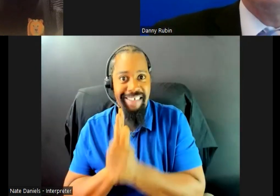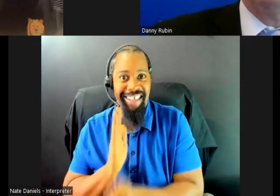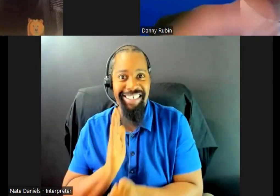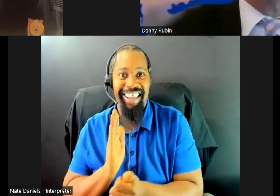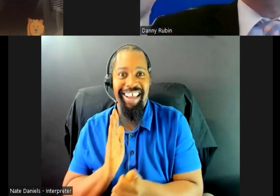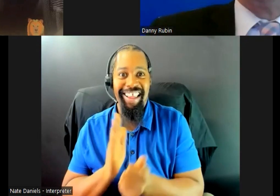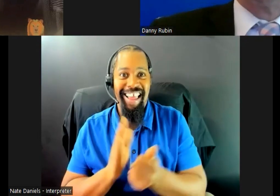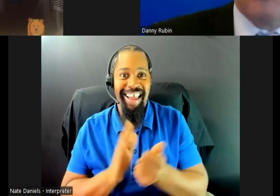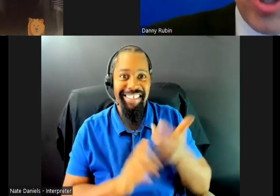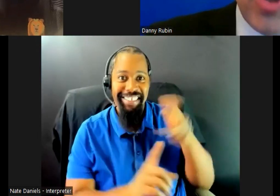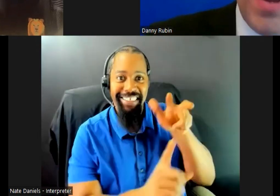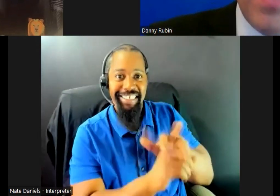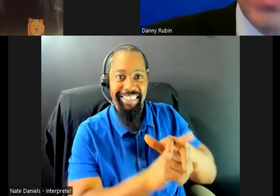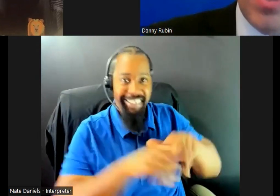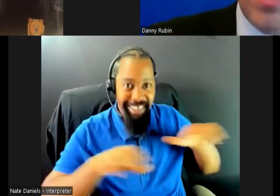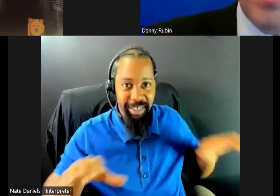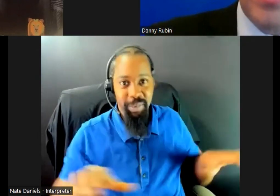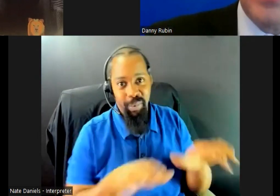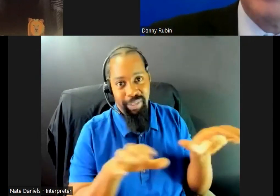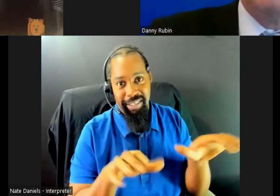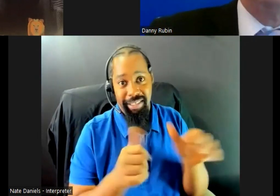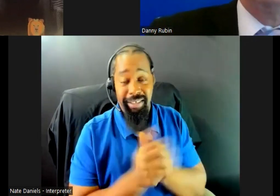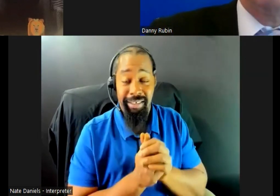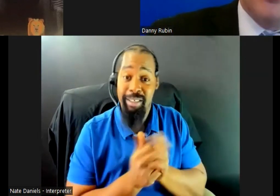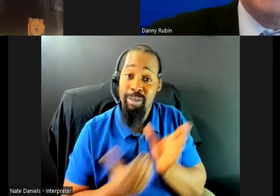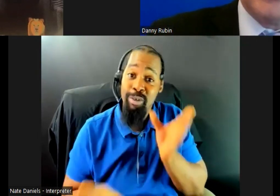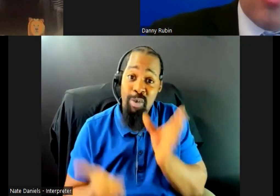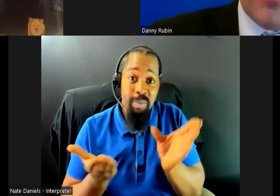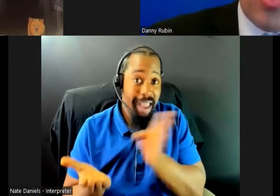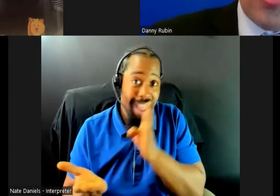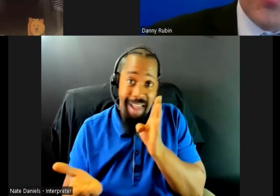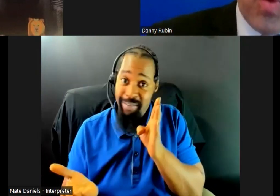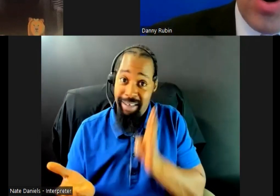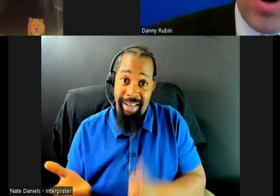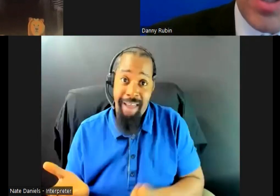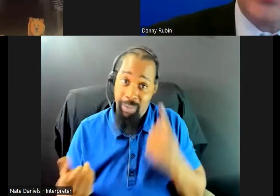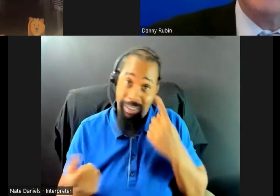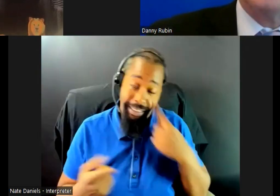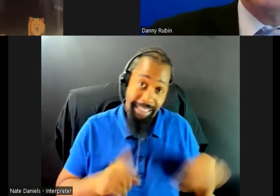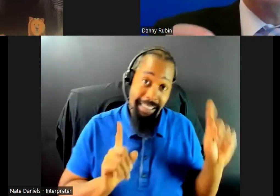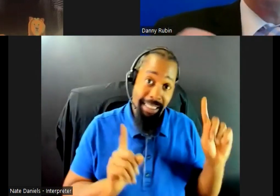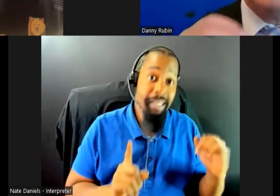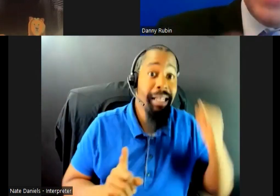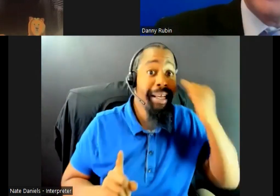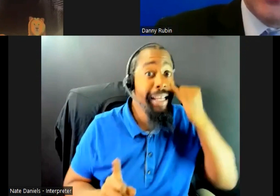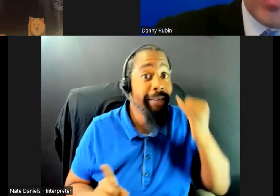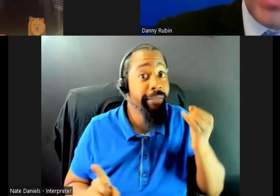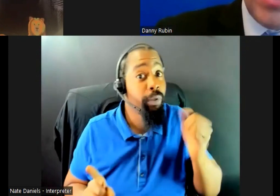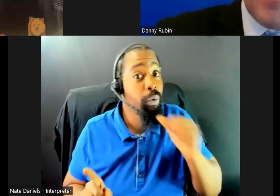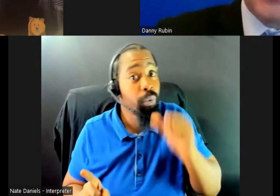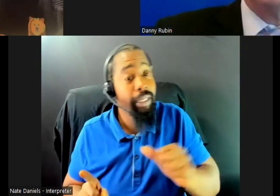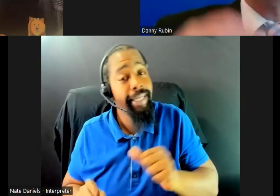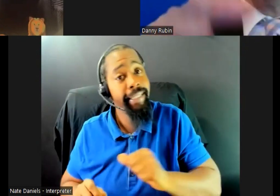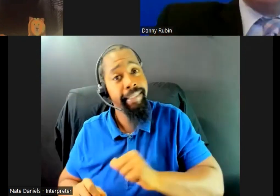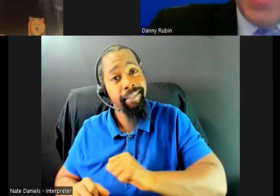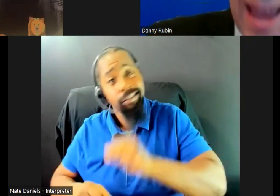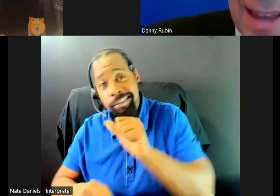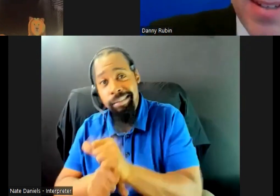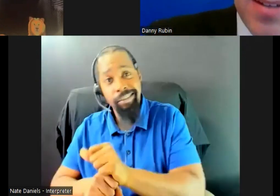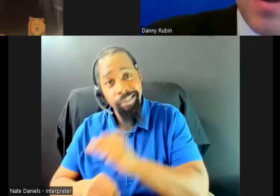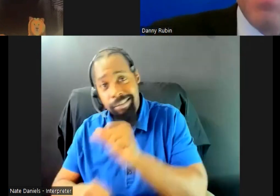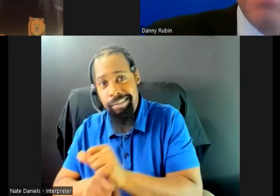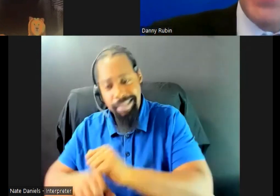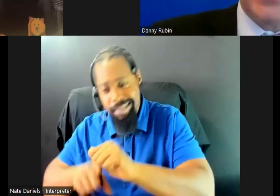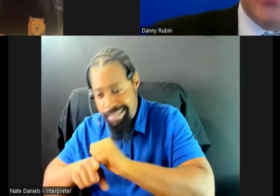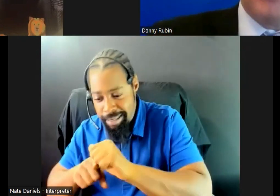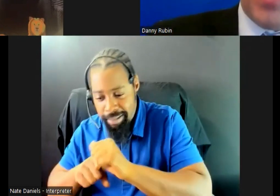You could have never done what you have done if you didn't put in all the hard work to take your gift